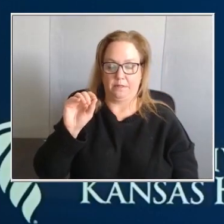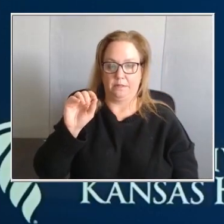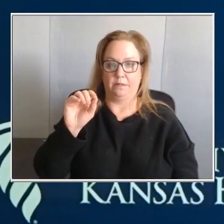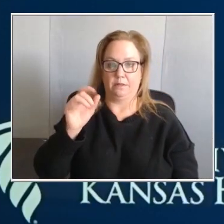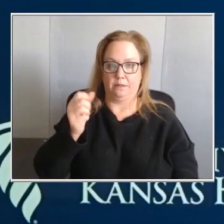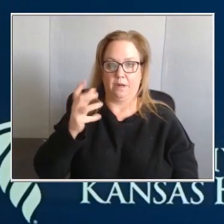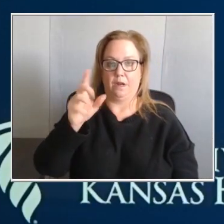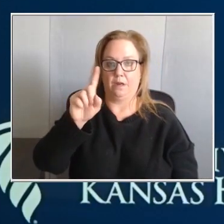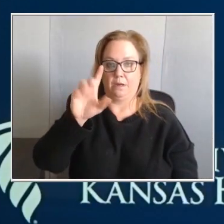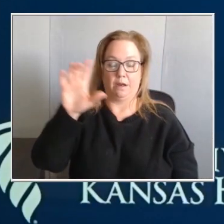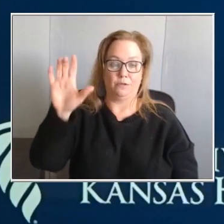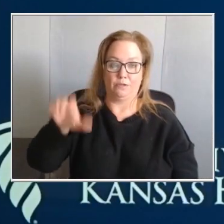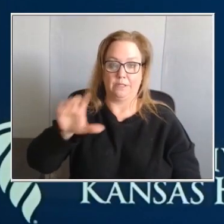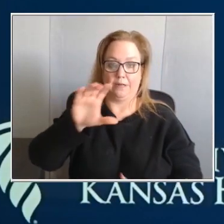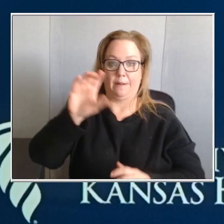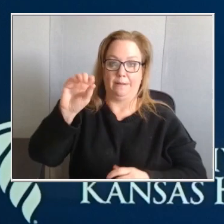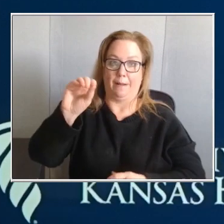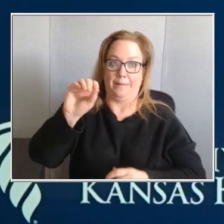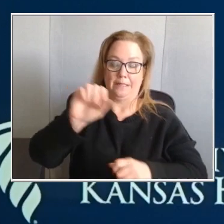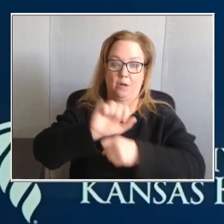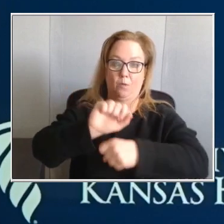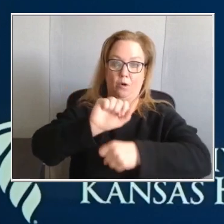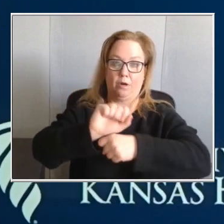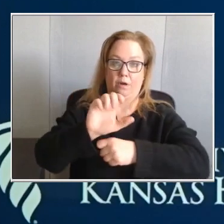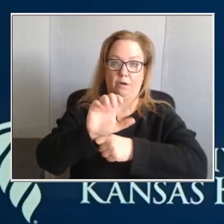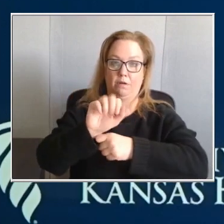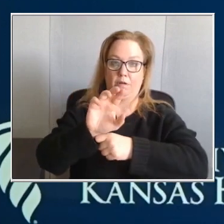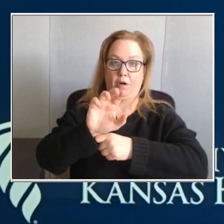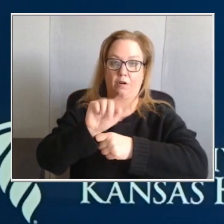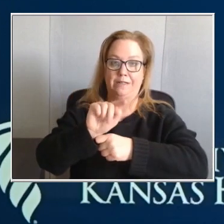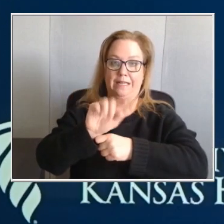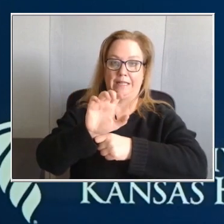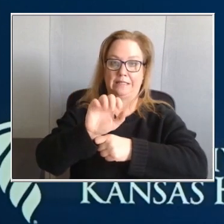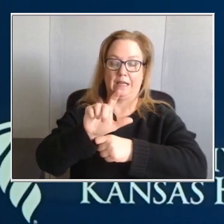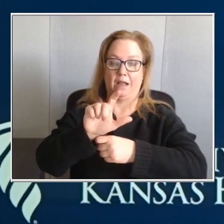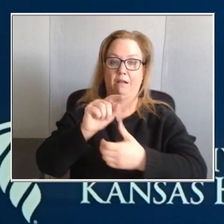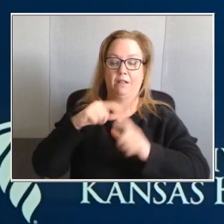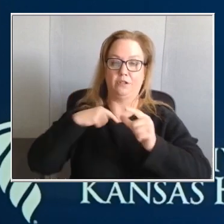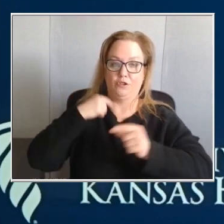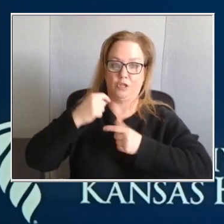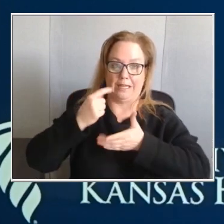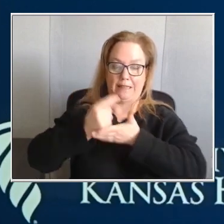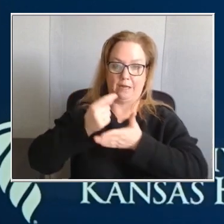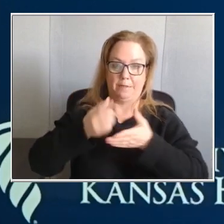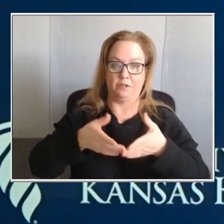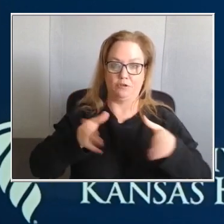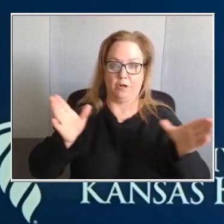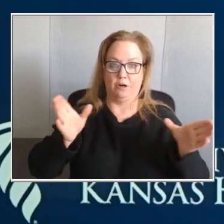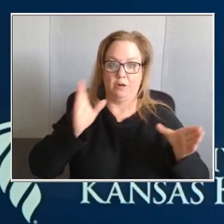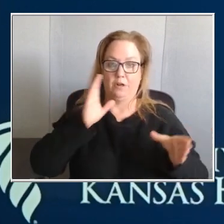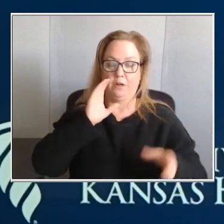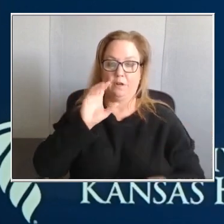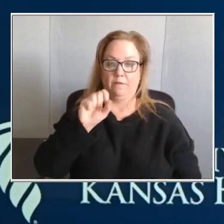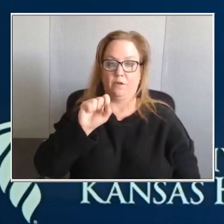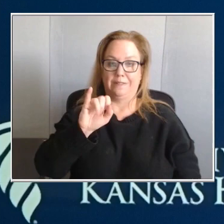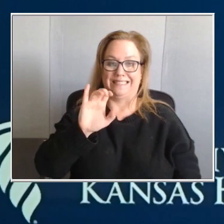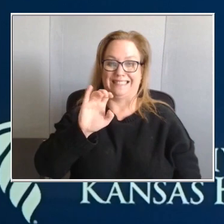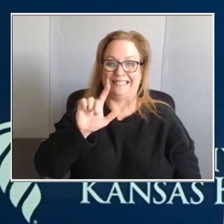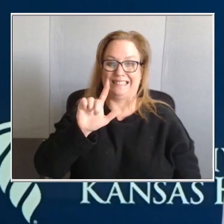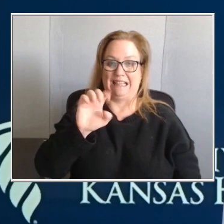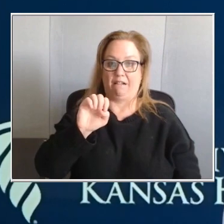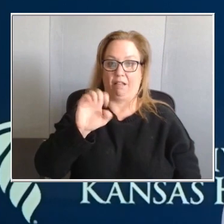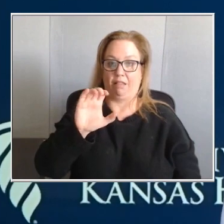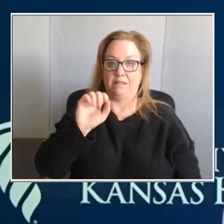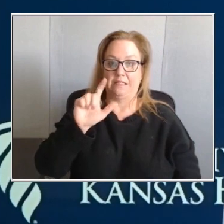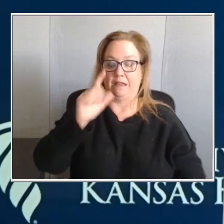of companies that are working on CAR T-cell therapy, gene therapies in general. For example, for sickle cell disease, in the context of a